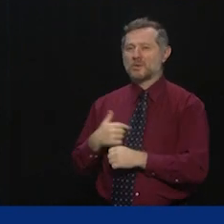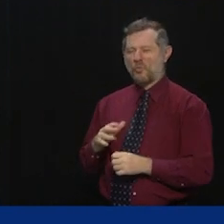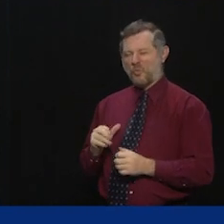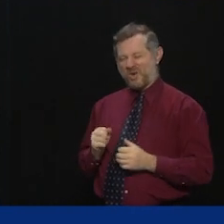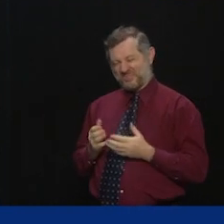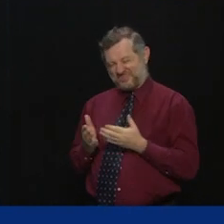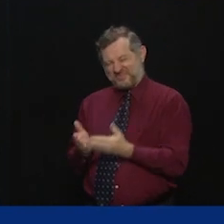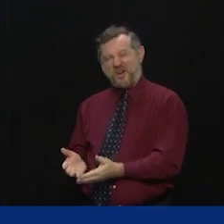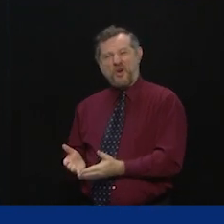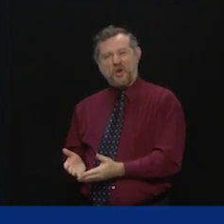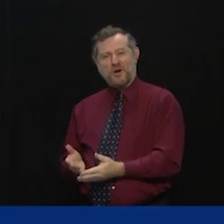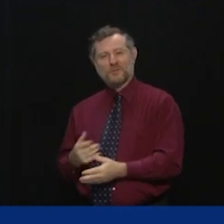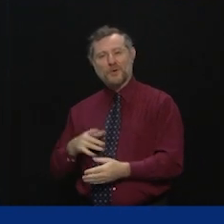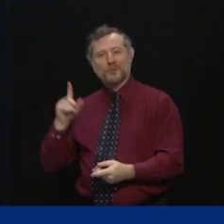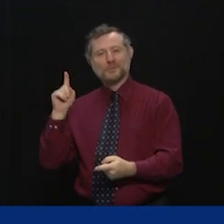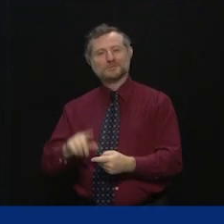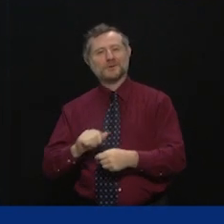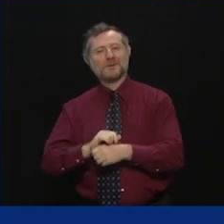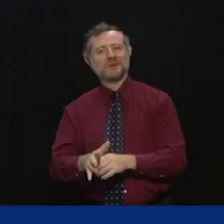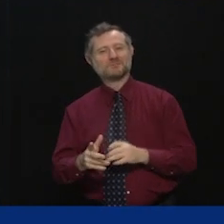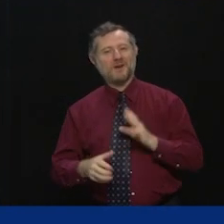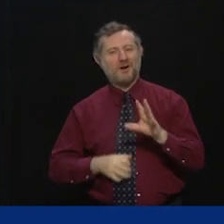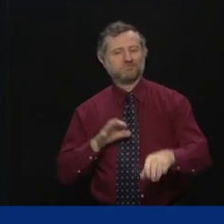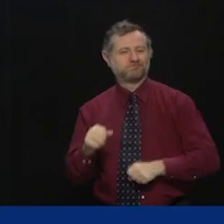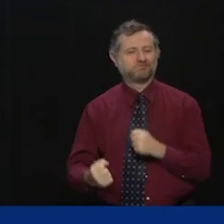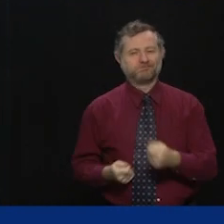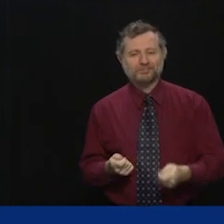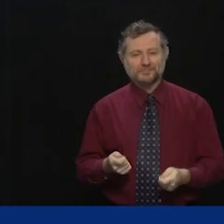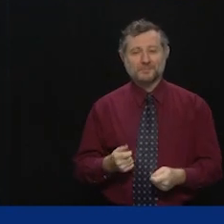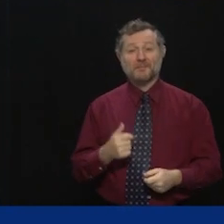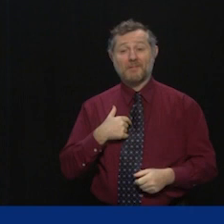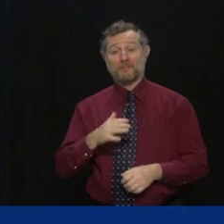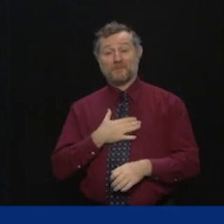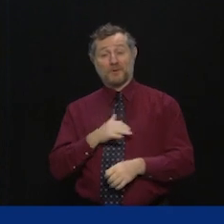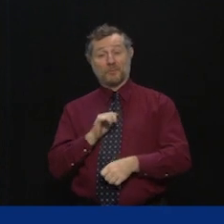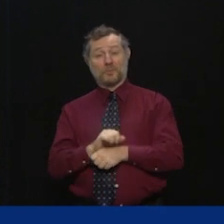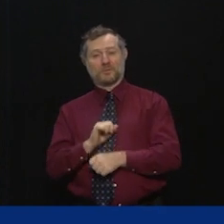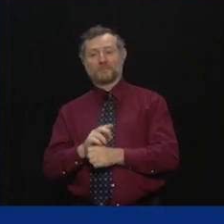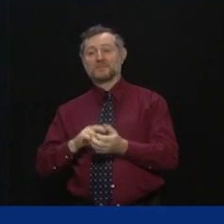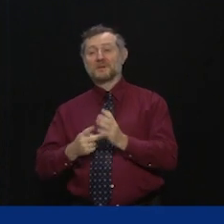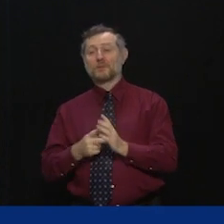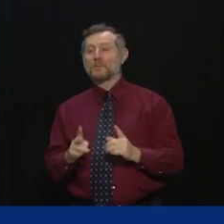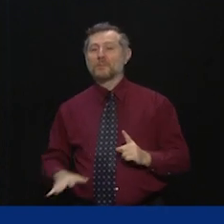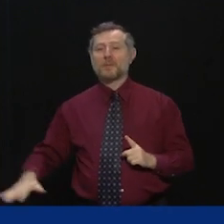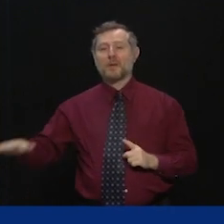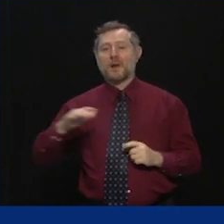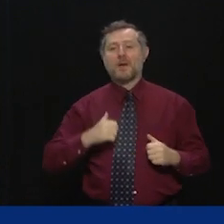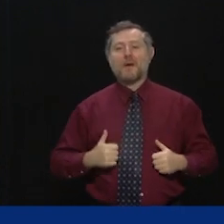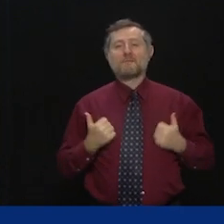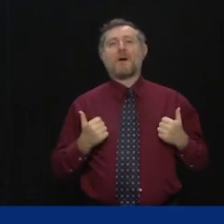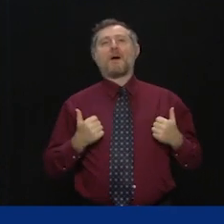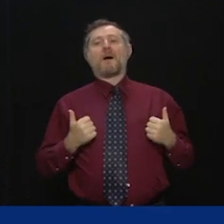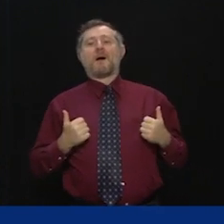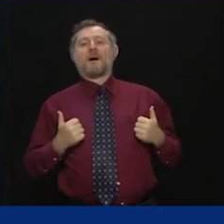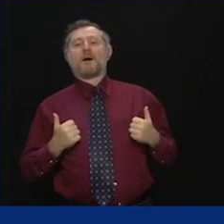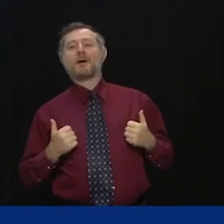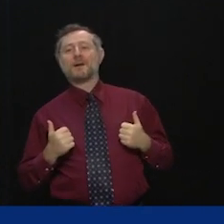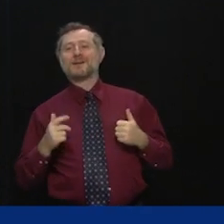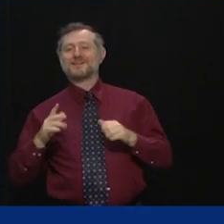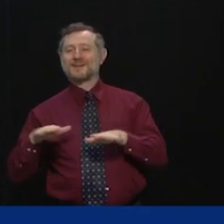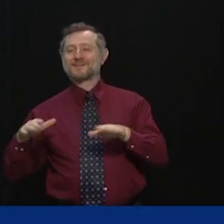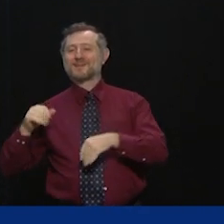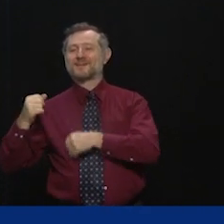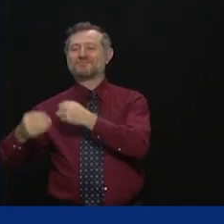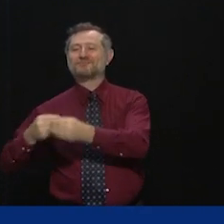global pandemic. And because of what I did, there are more people who lived and were able to see their own children and grandchildren. So to all the